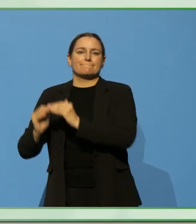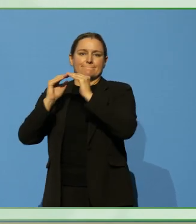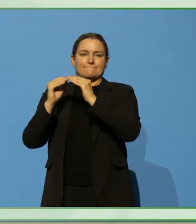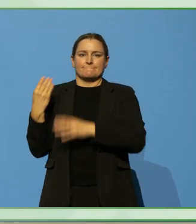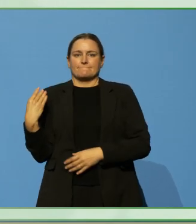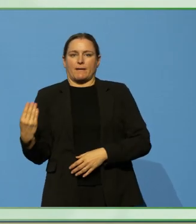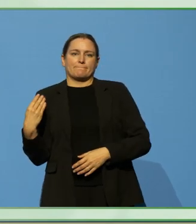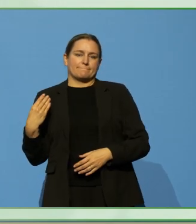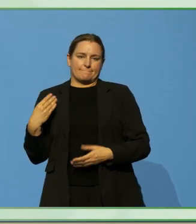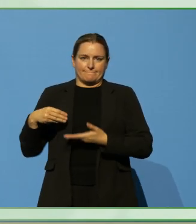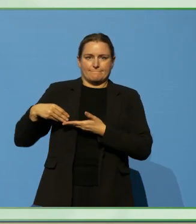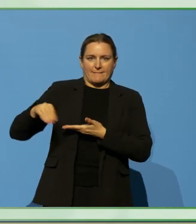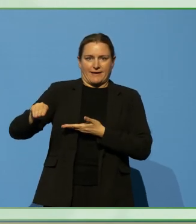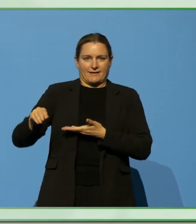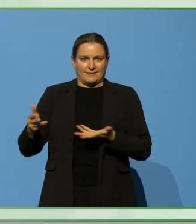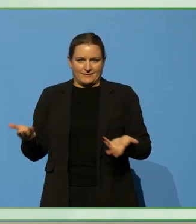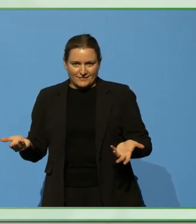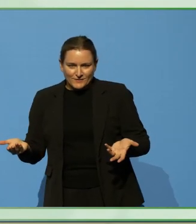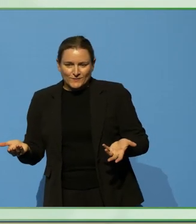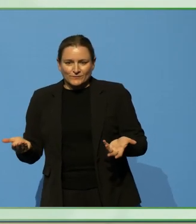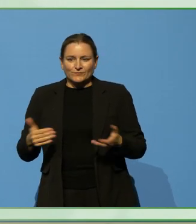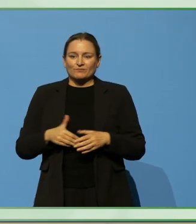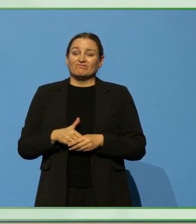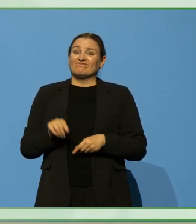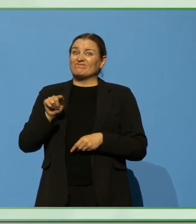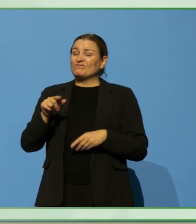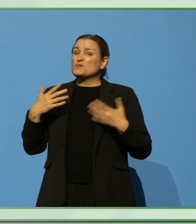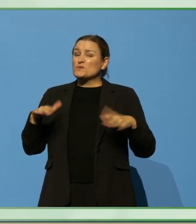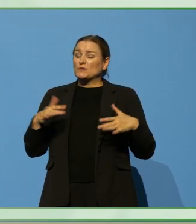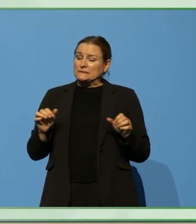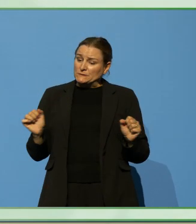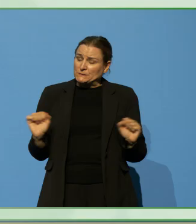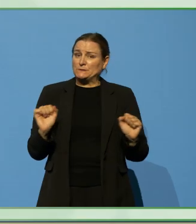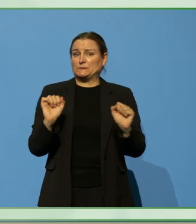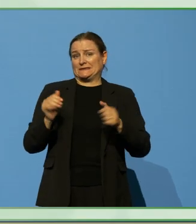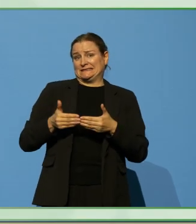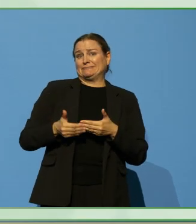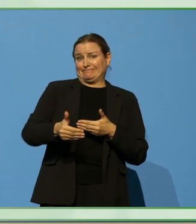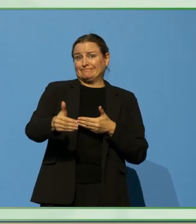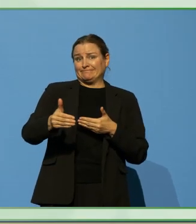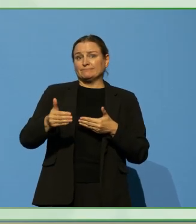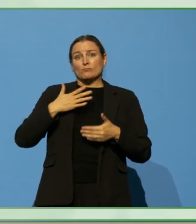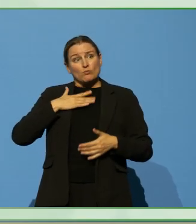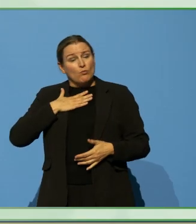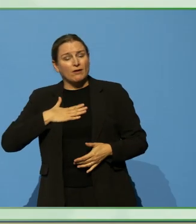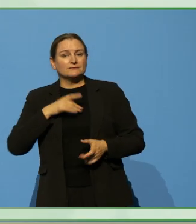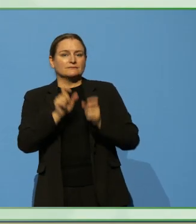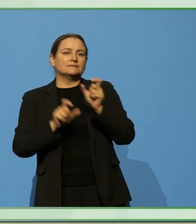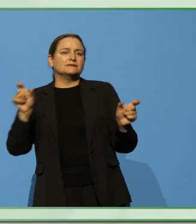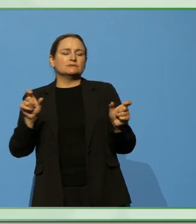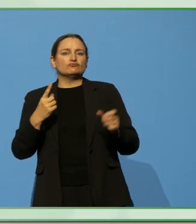European reach. And therefore, it's very urgent, like it is, to preserve autonomy in defense and energy.